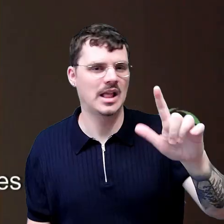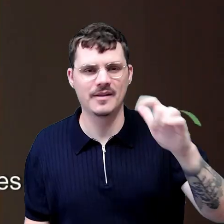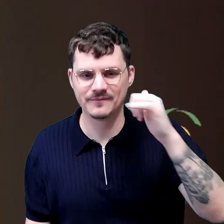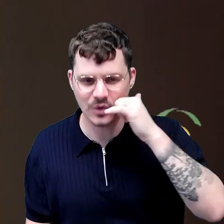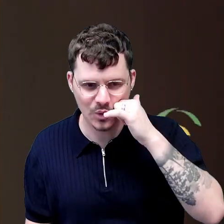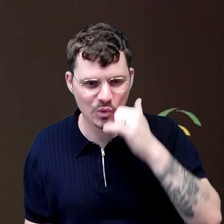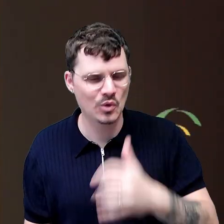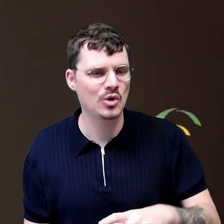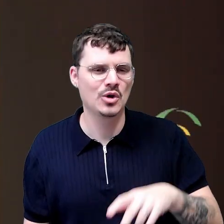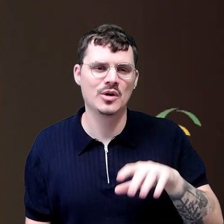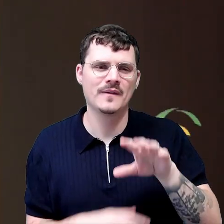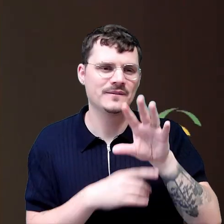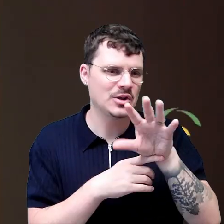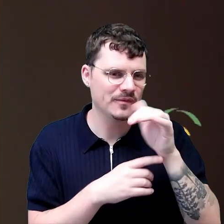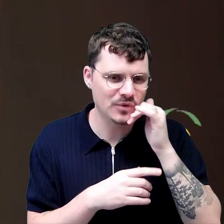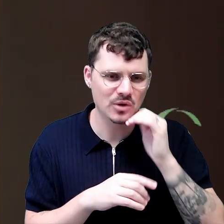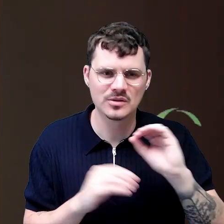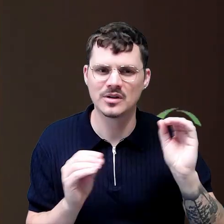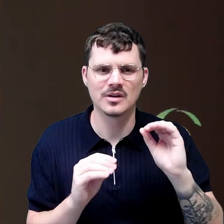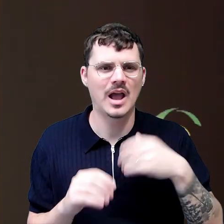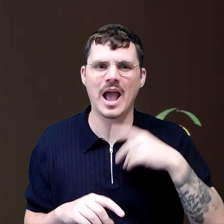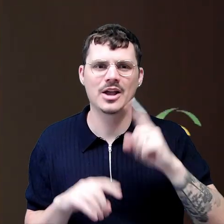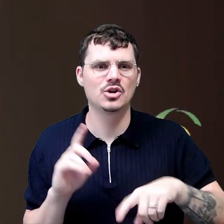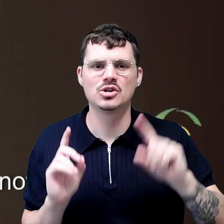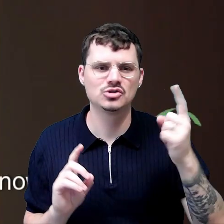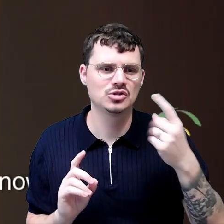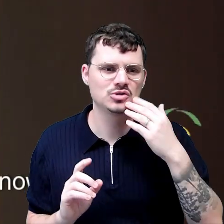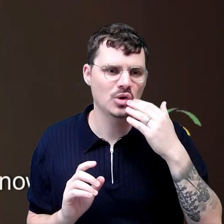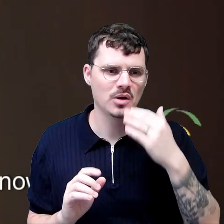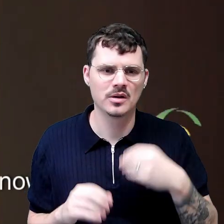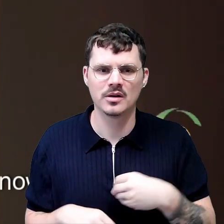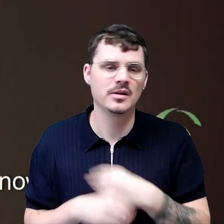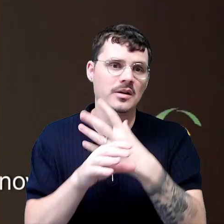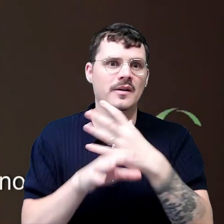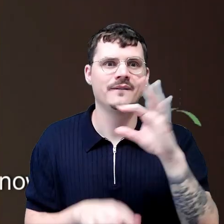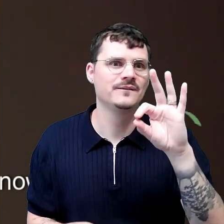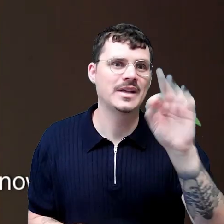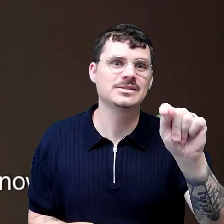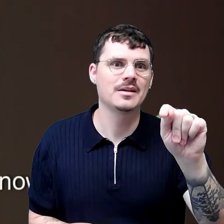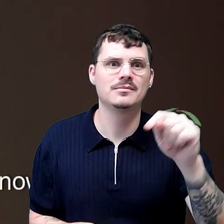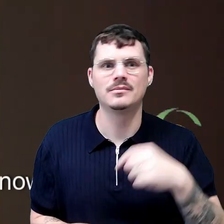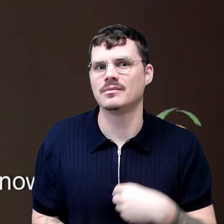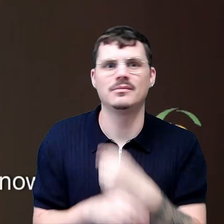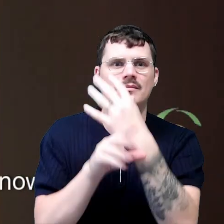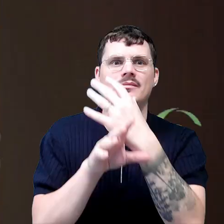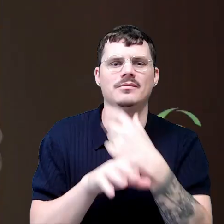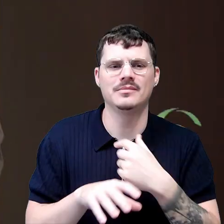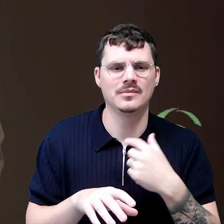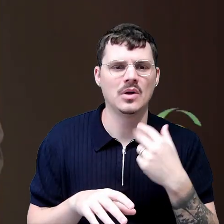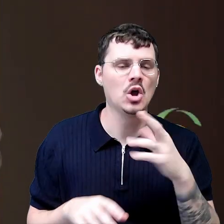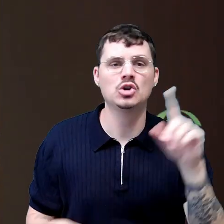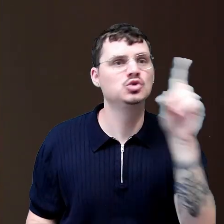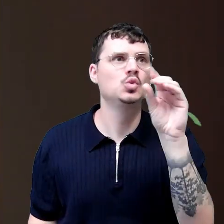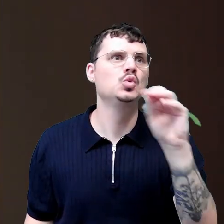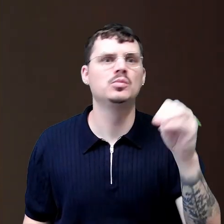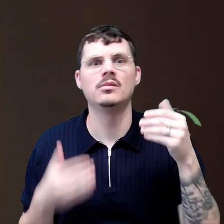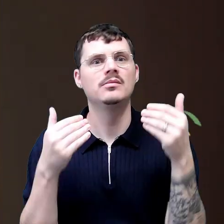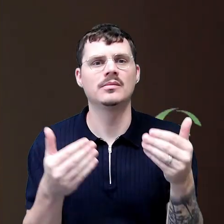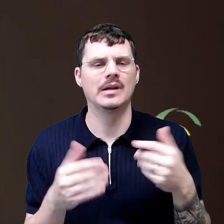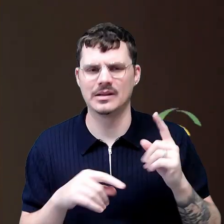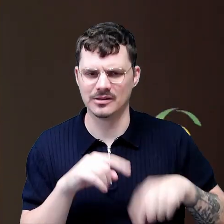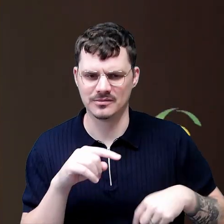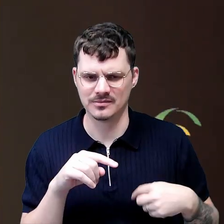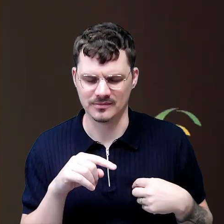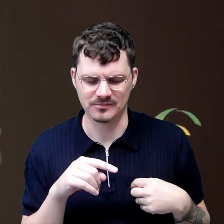cell phones or video phones, so I couldn't just say, pop him up on FaceTime or, let's do a quick Zoom or